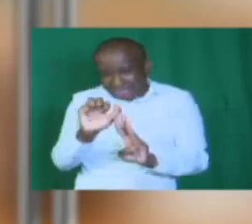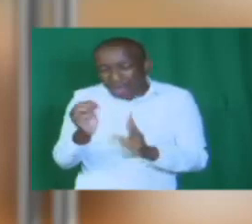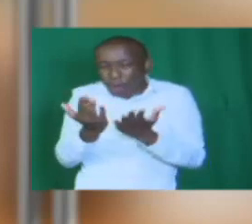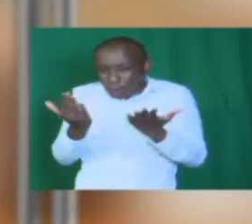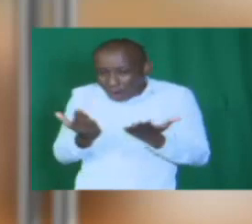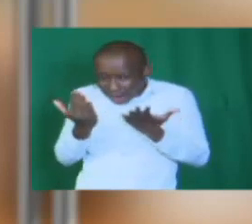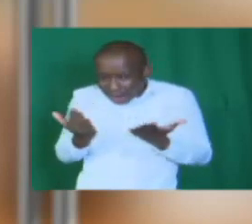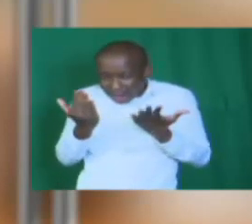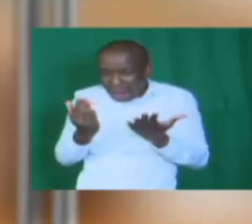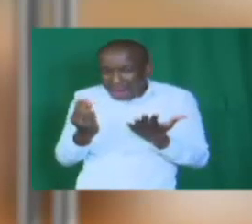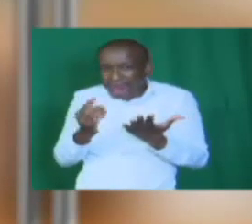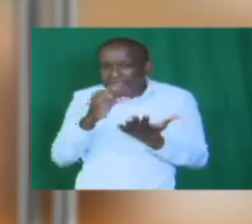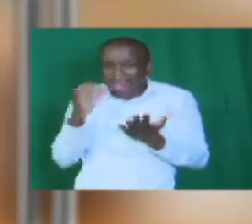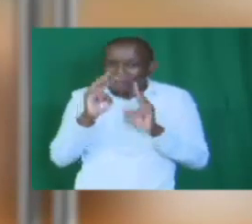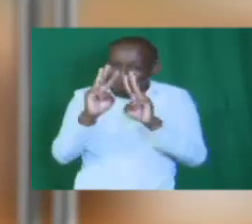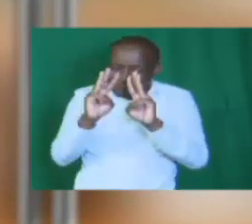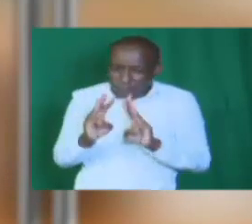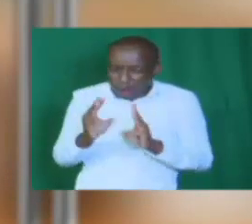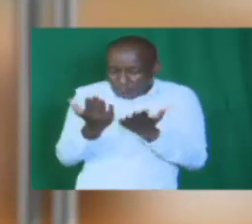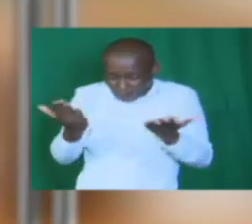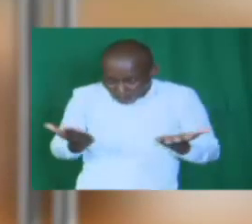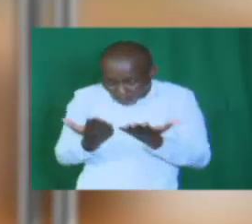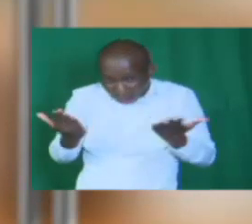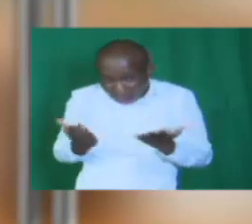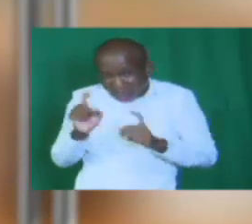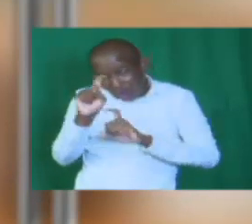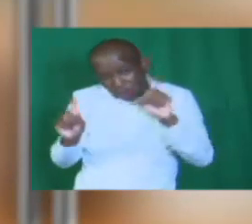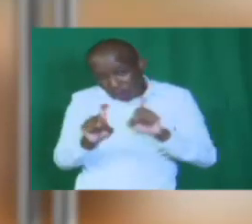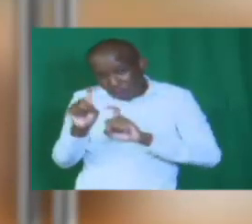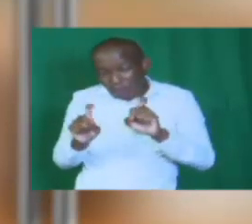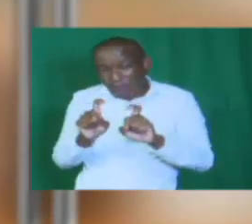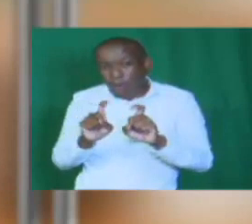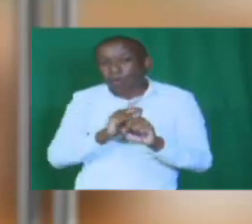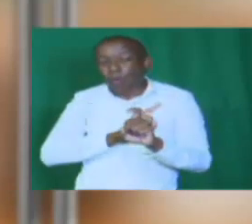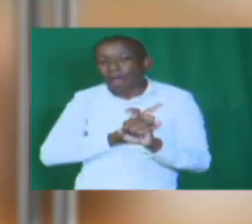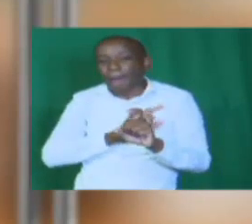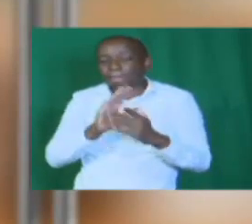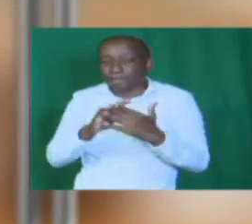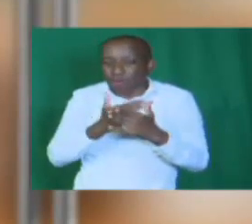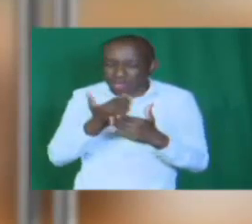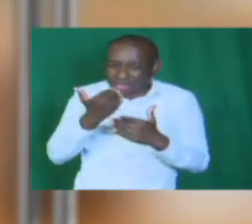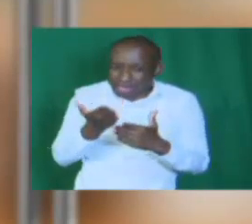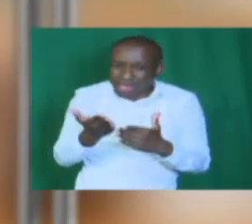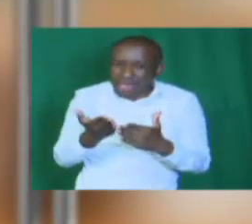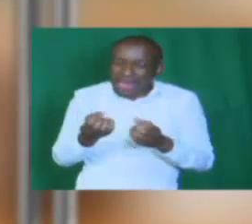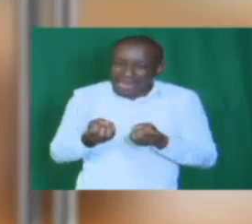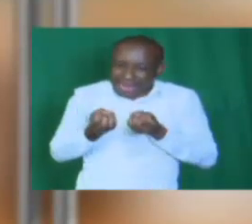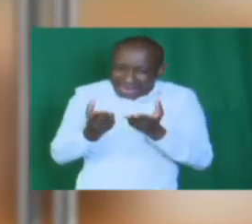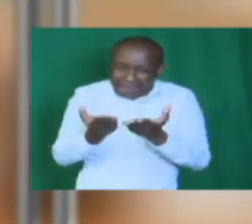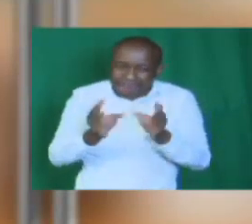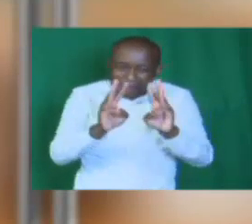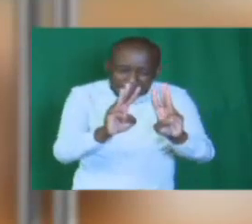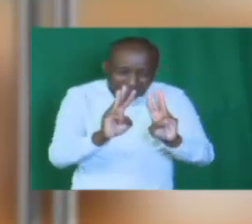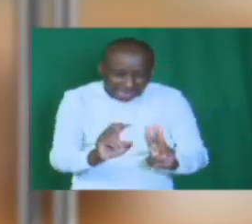use that when you have been asked a where question, because that requires you to give